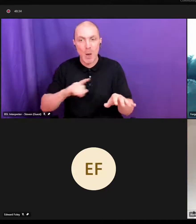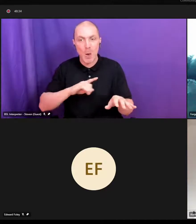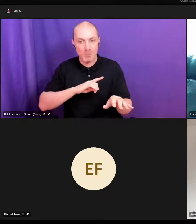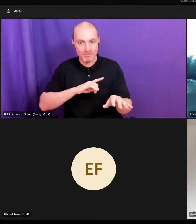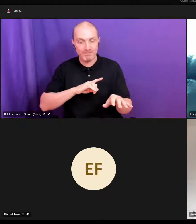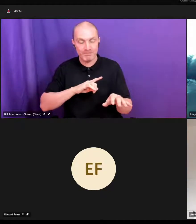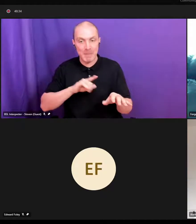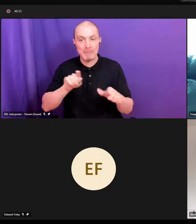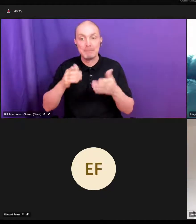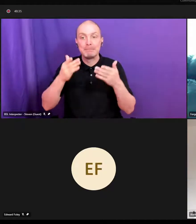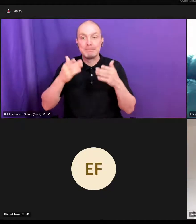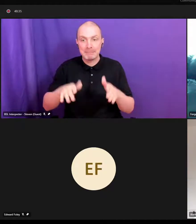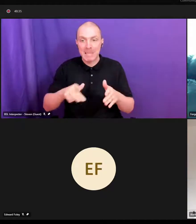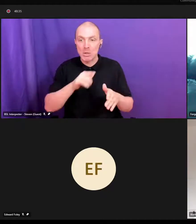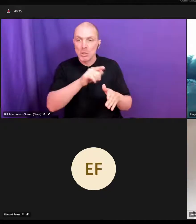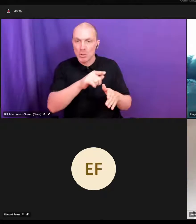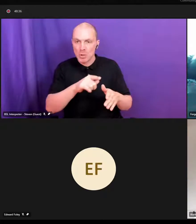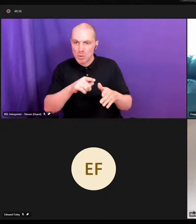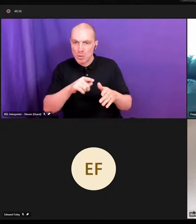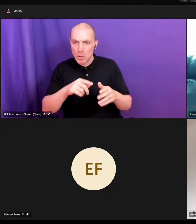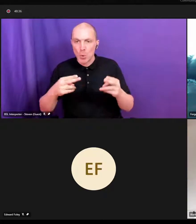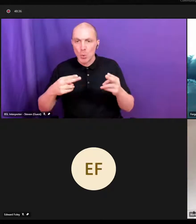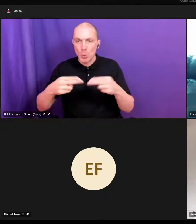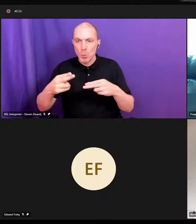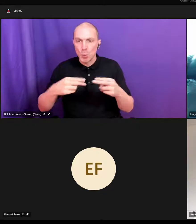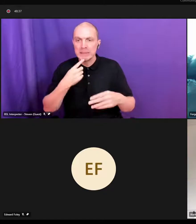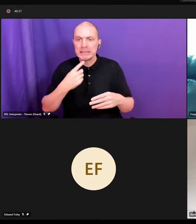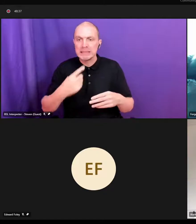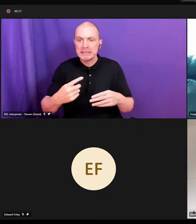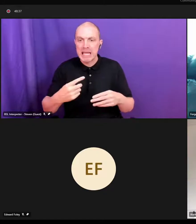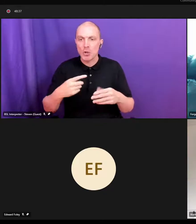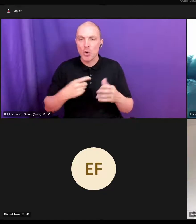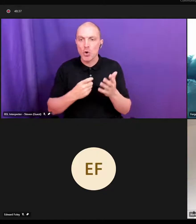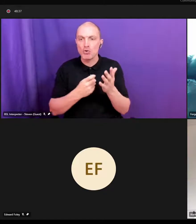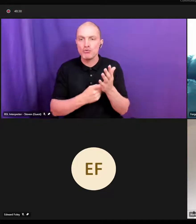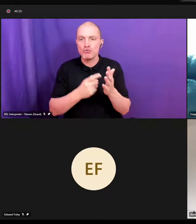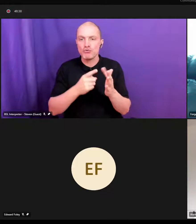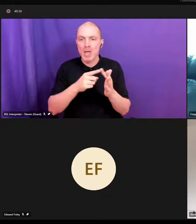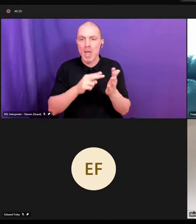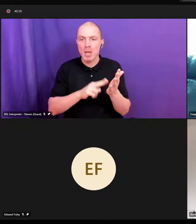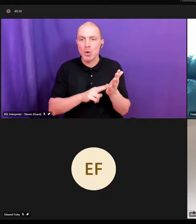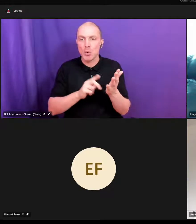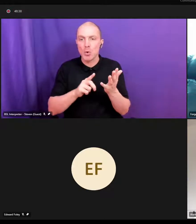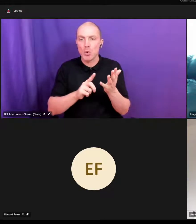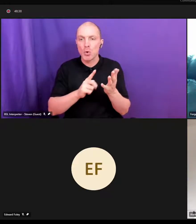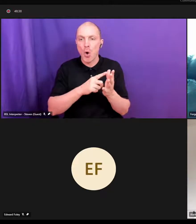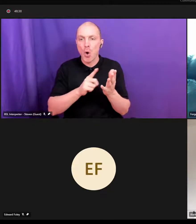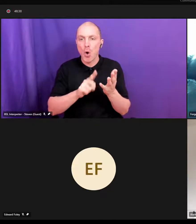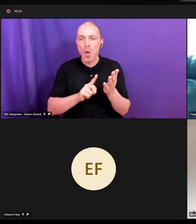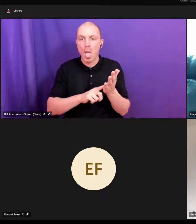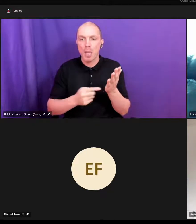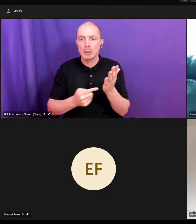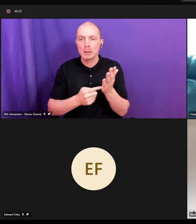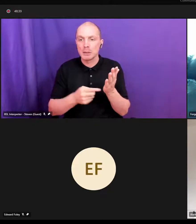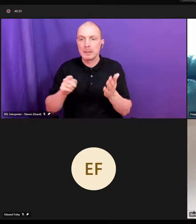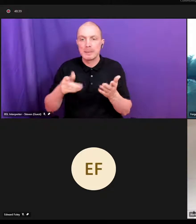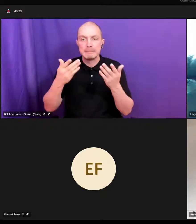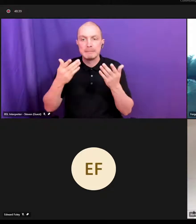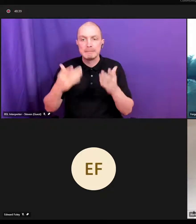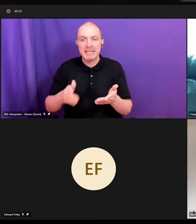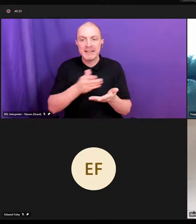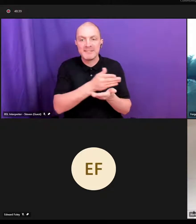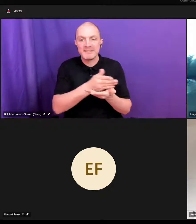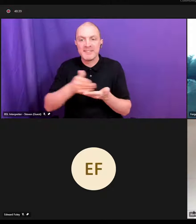the £1 million fleet. I think it was Renault's biggest order of electric vehicles in Scotland that has been idle. Now,